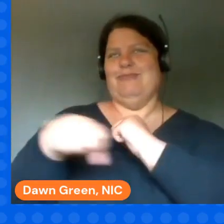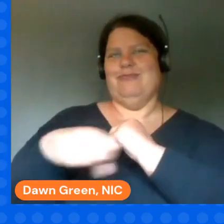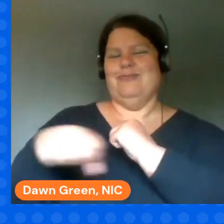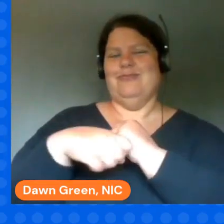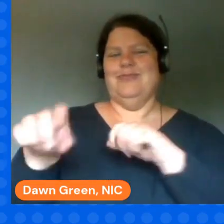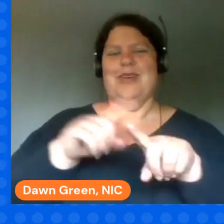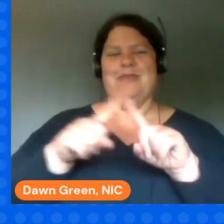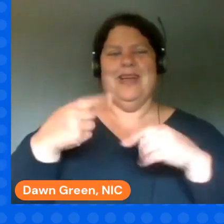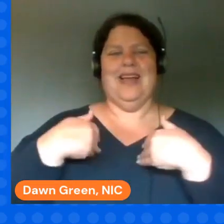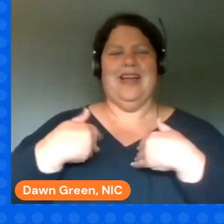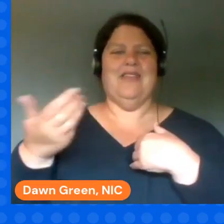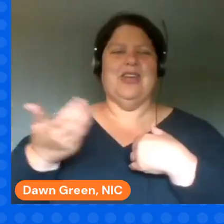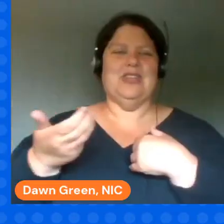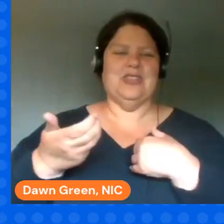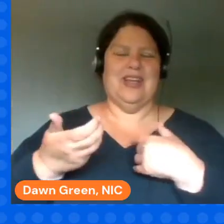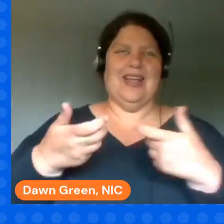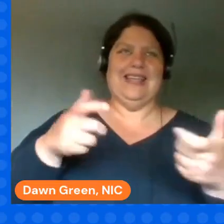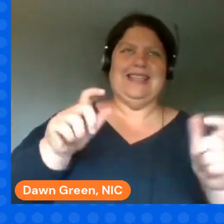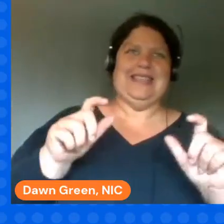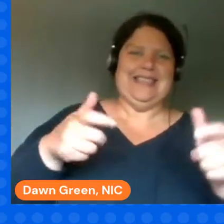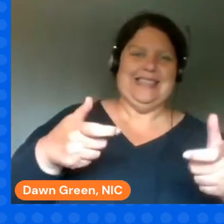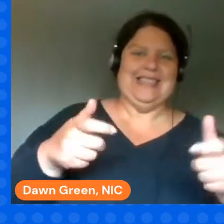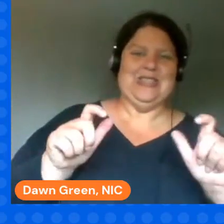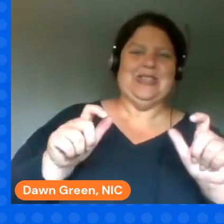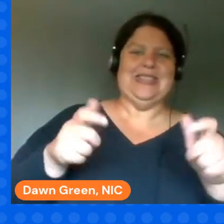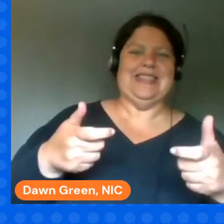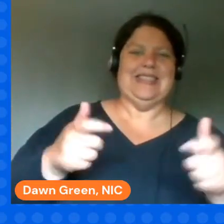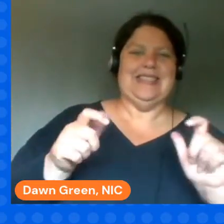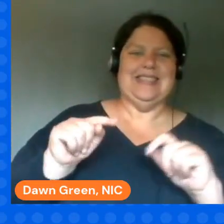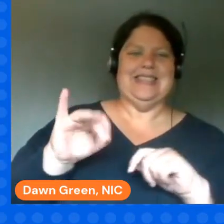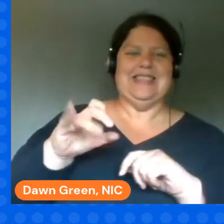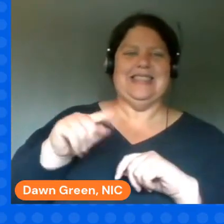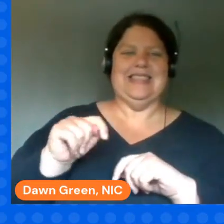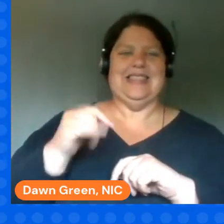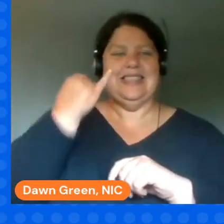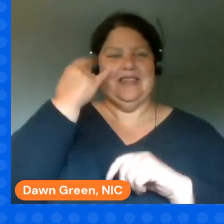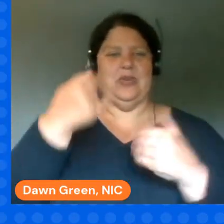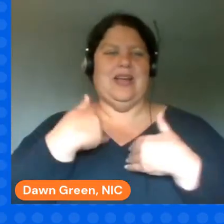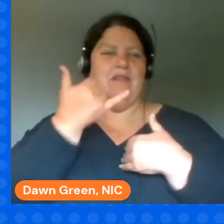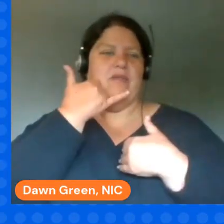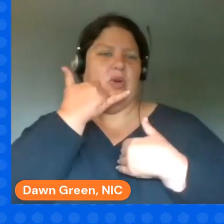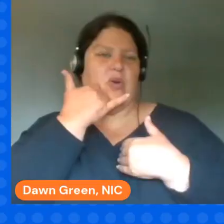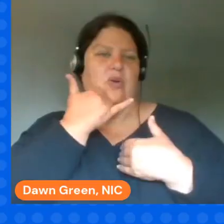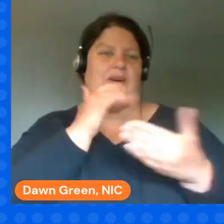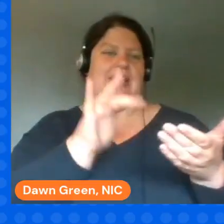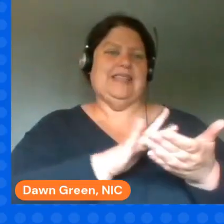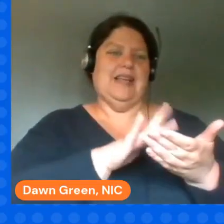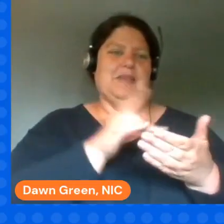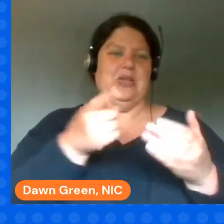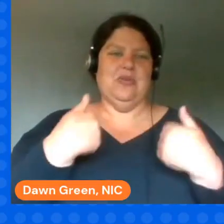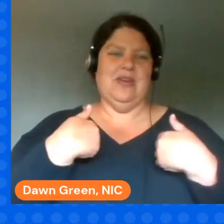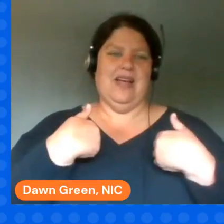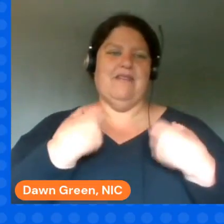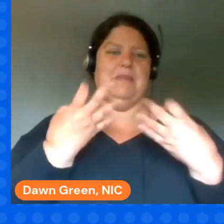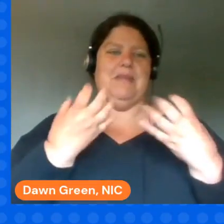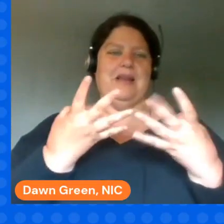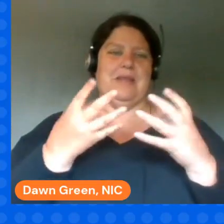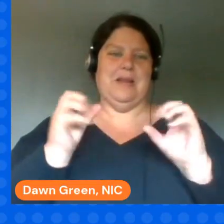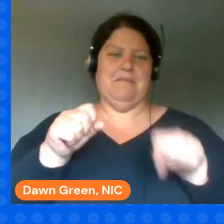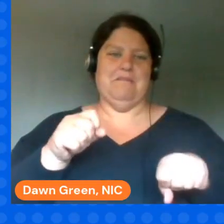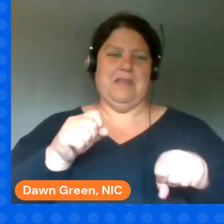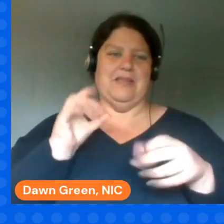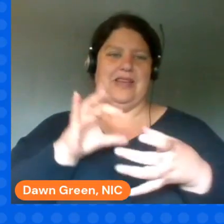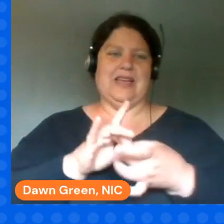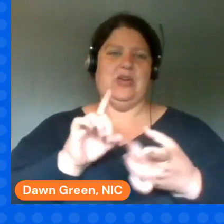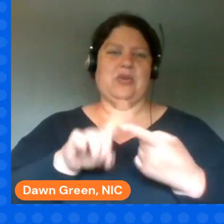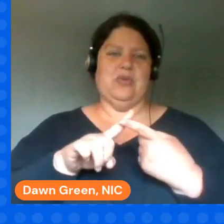the tilt sensors. So it's like, if you got a phone or a tablet, you got a lot of possibilities to connect to the physical world.